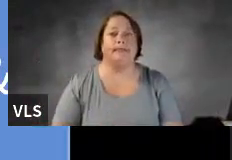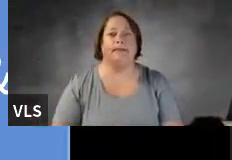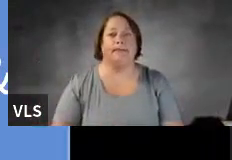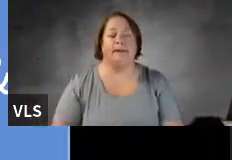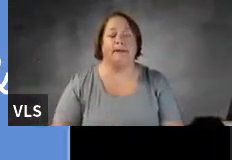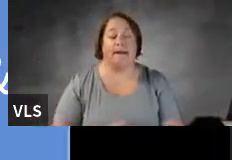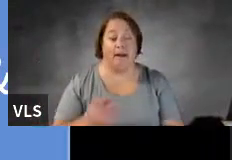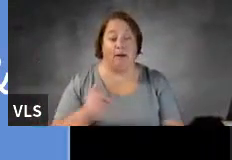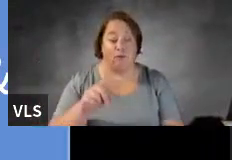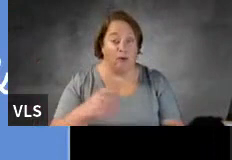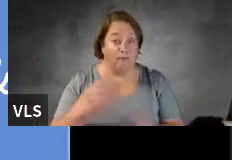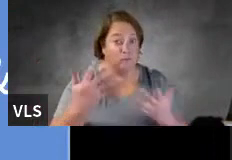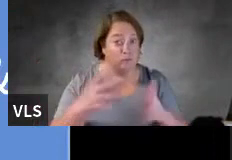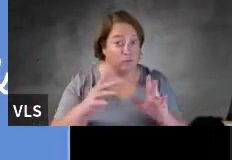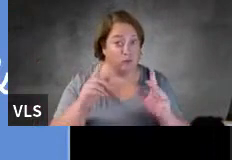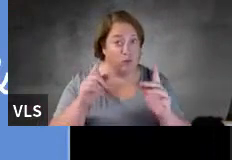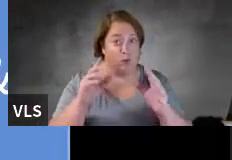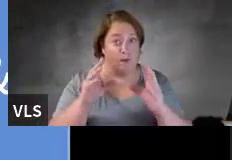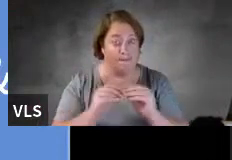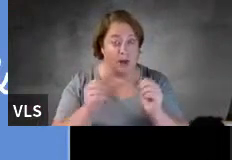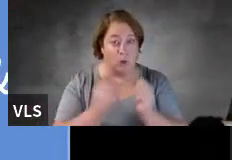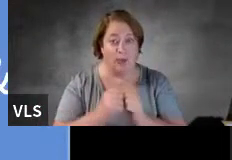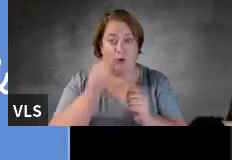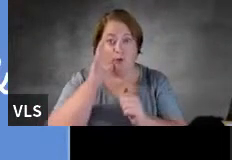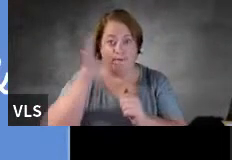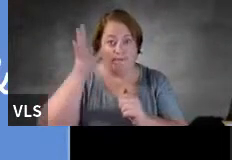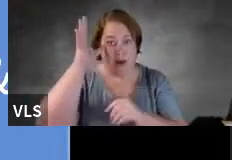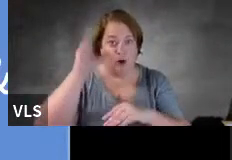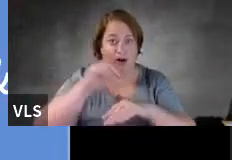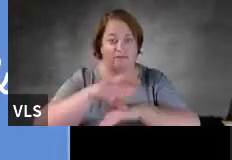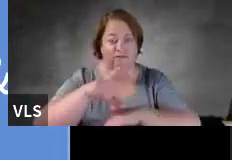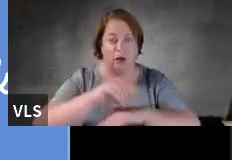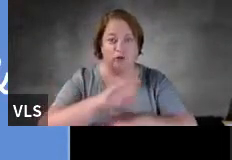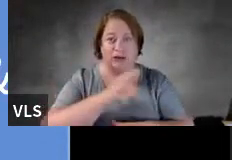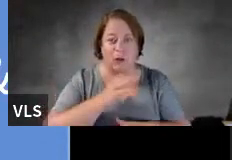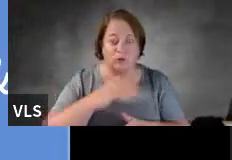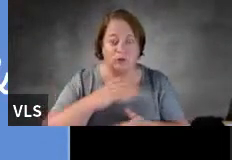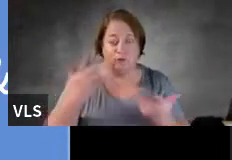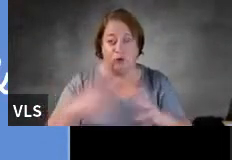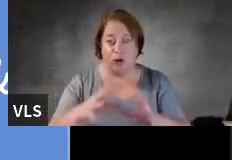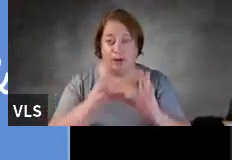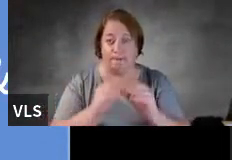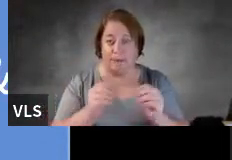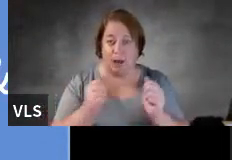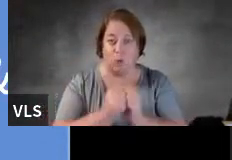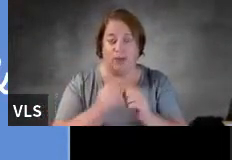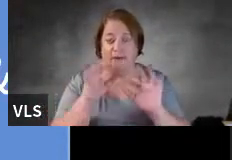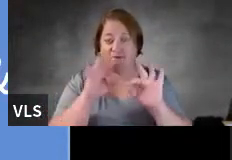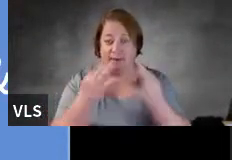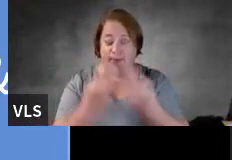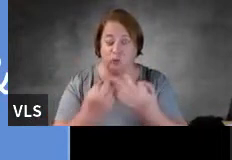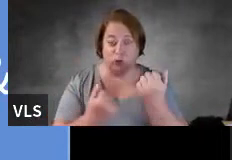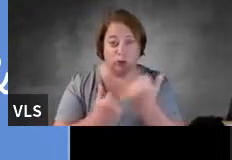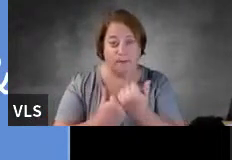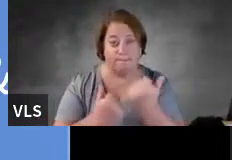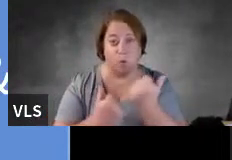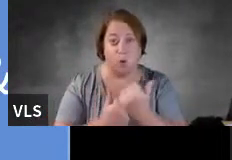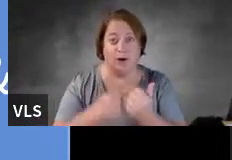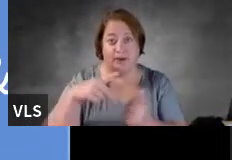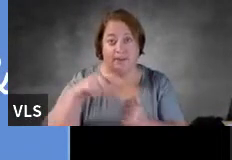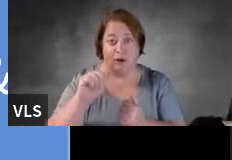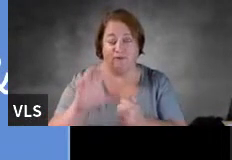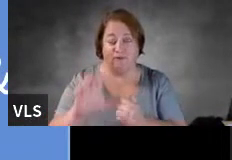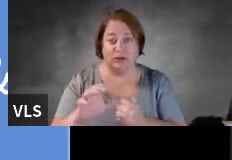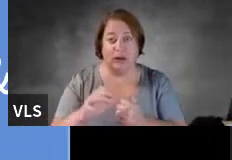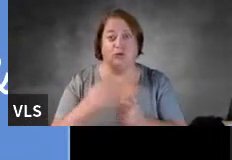with your parent advisory council? Have you met with families? Are you supporting those parent advisory councils